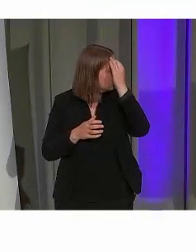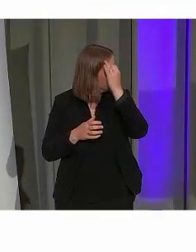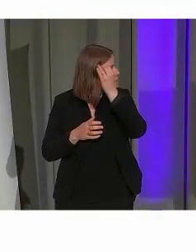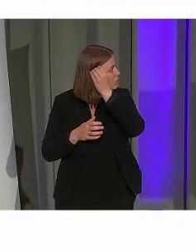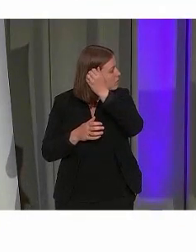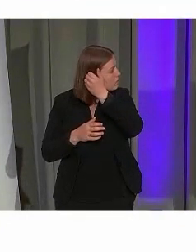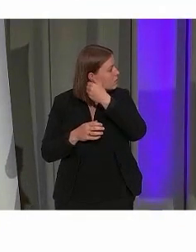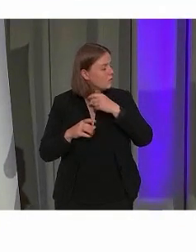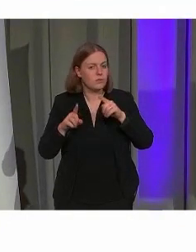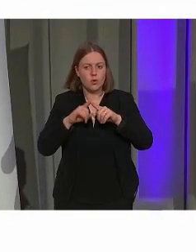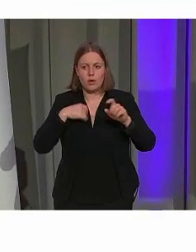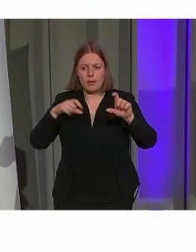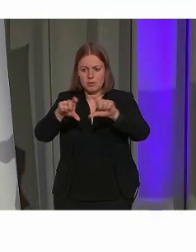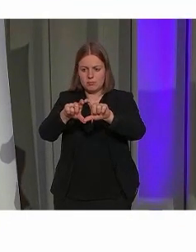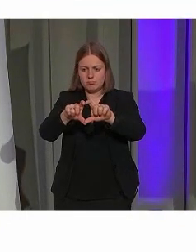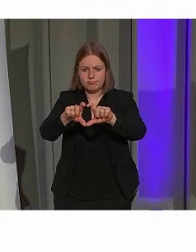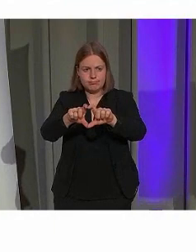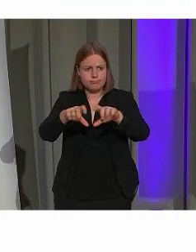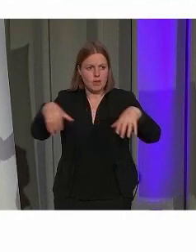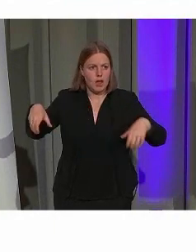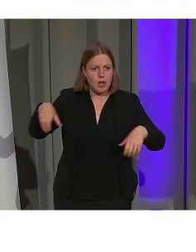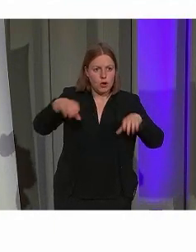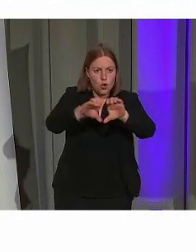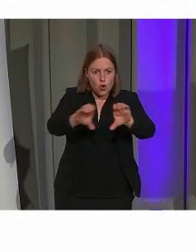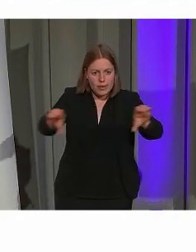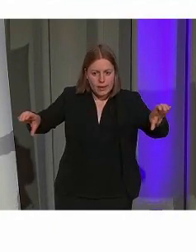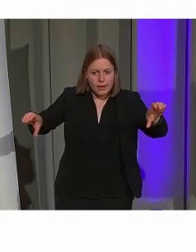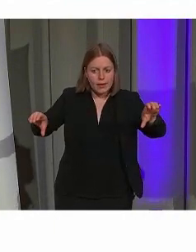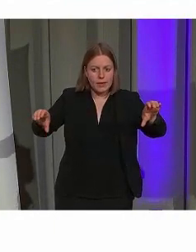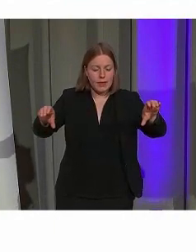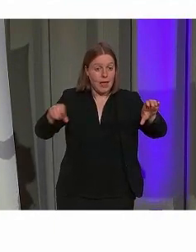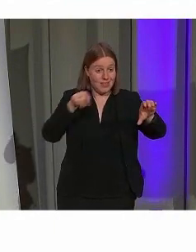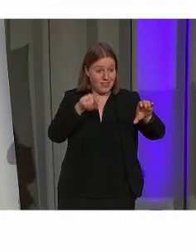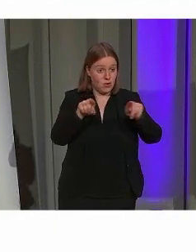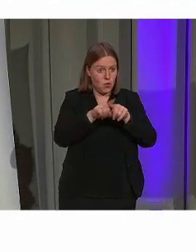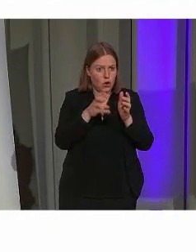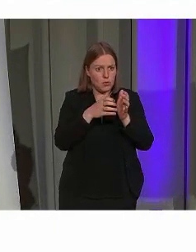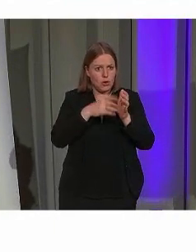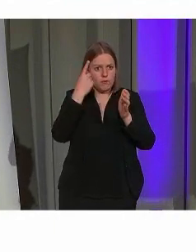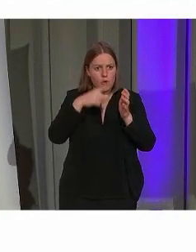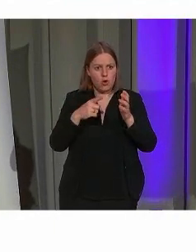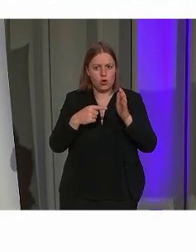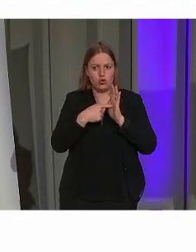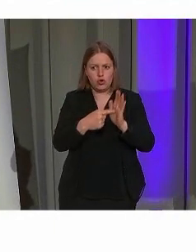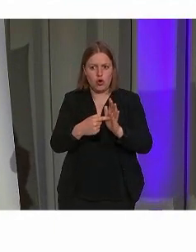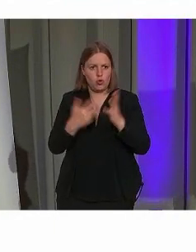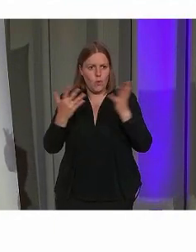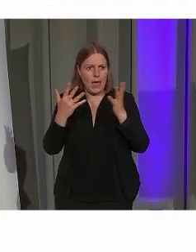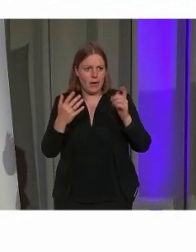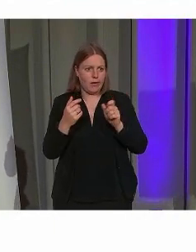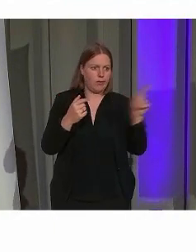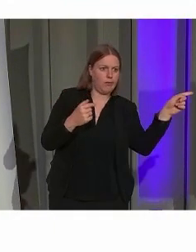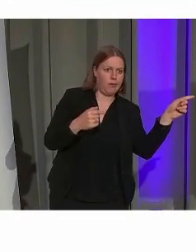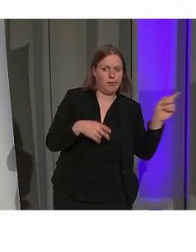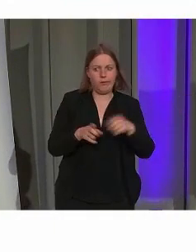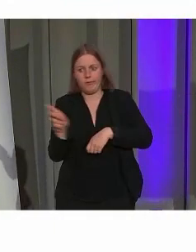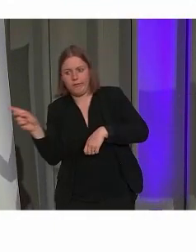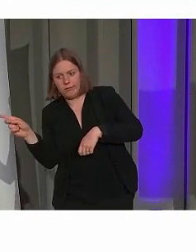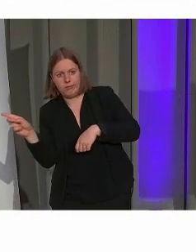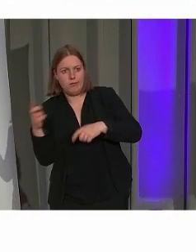skirting boards and handrails are also used for directional signage or for